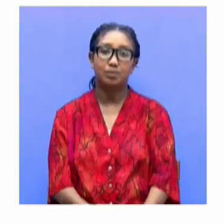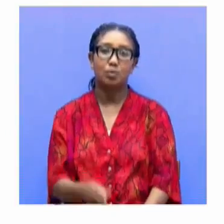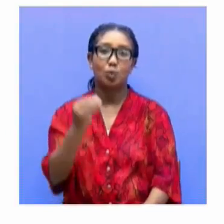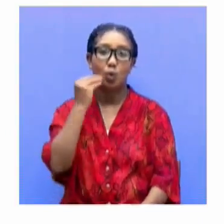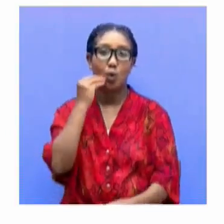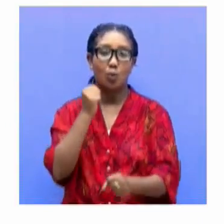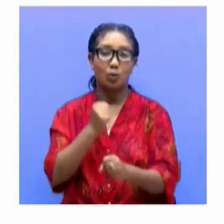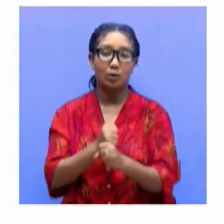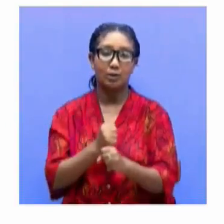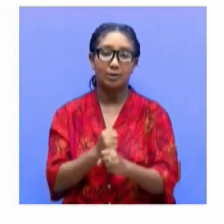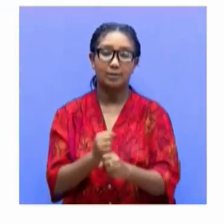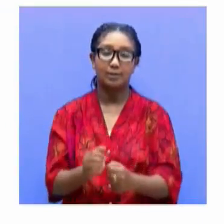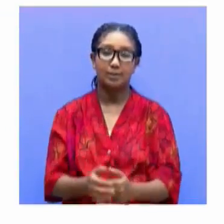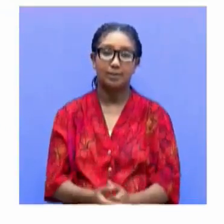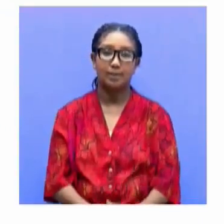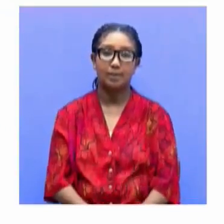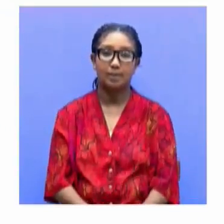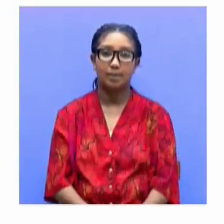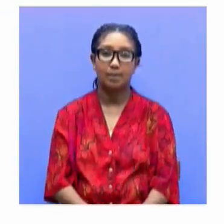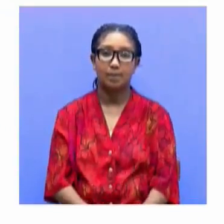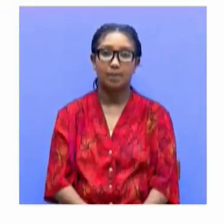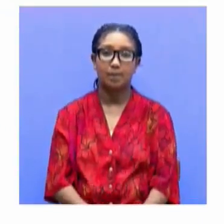Homework.